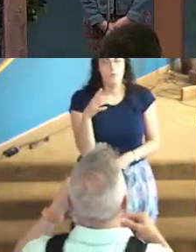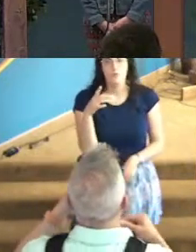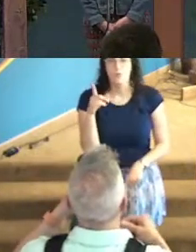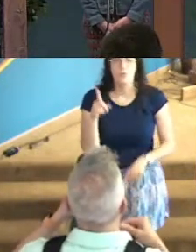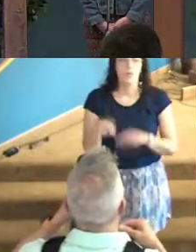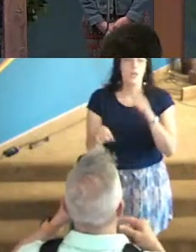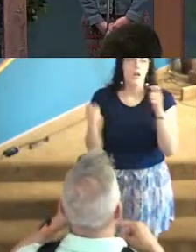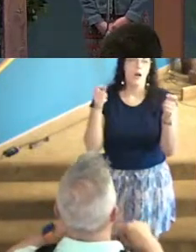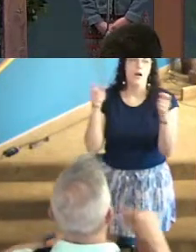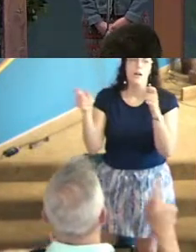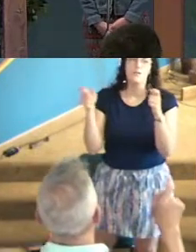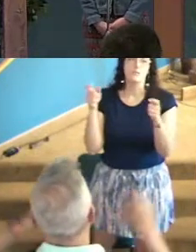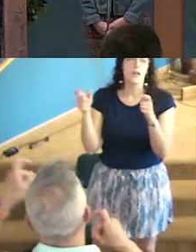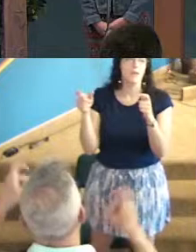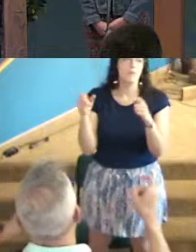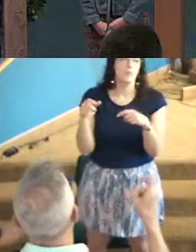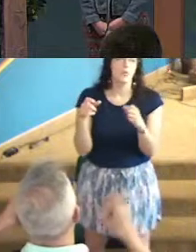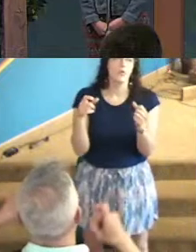All-powerful,